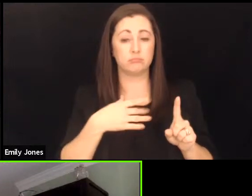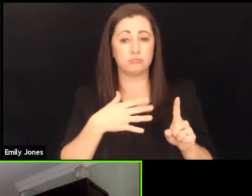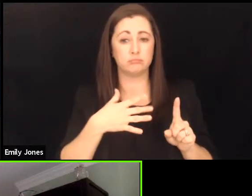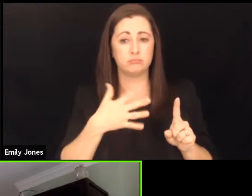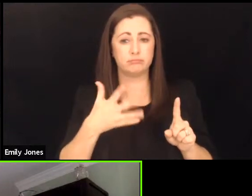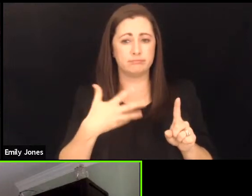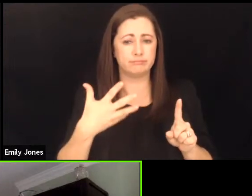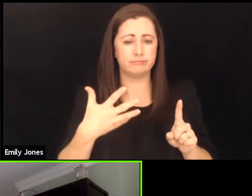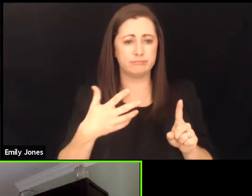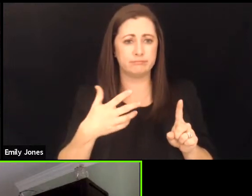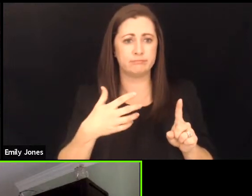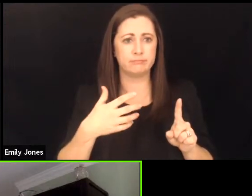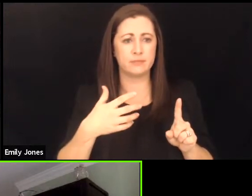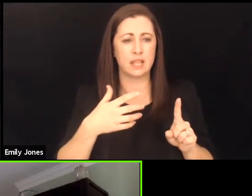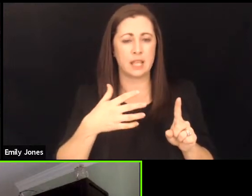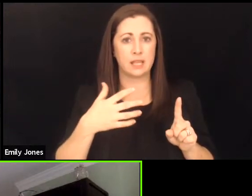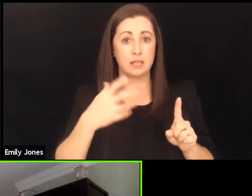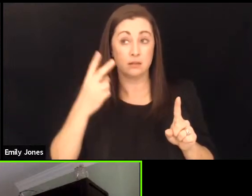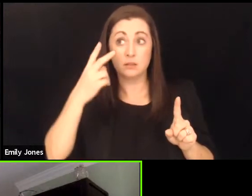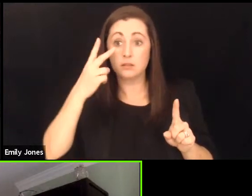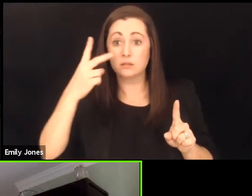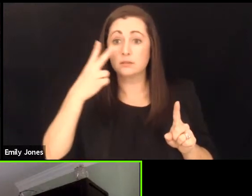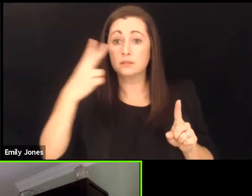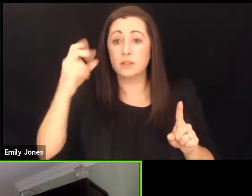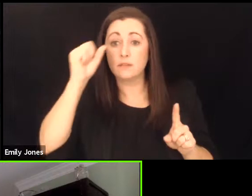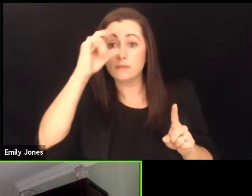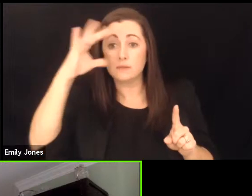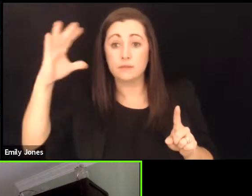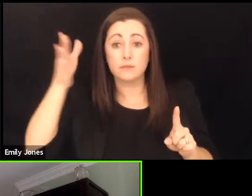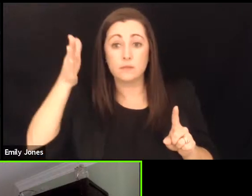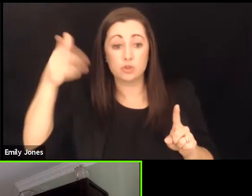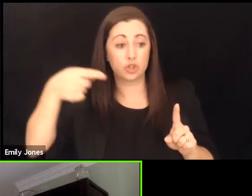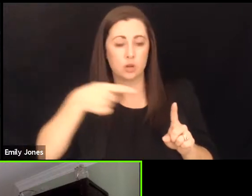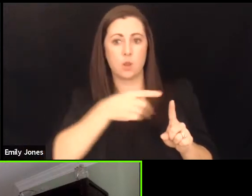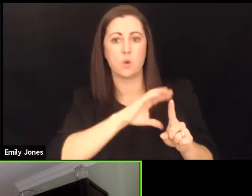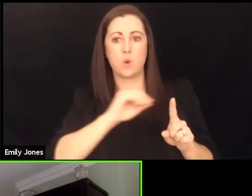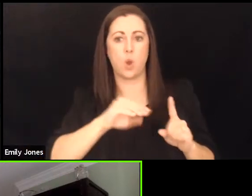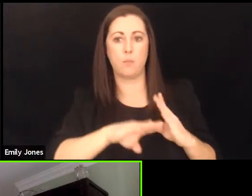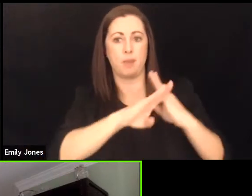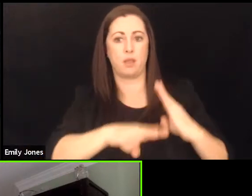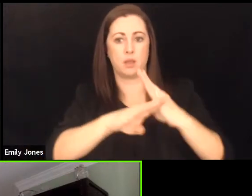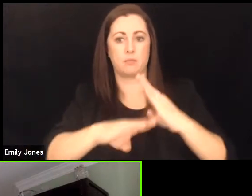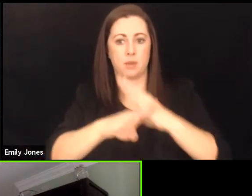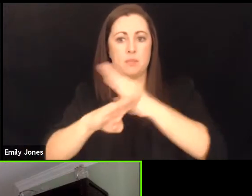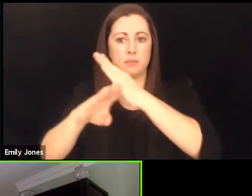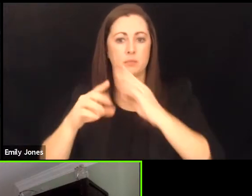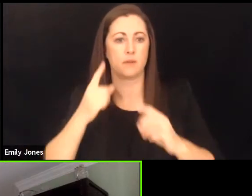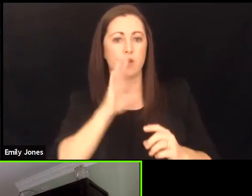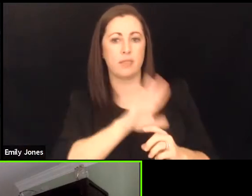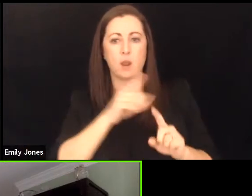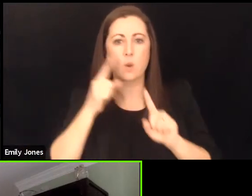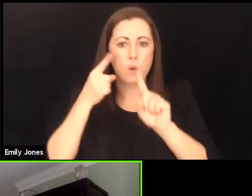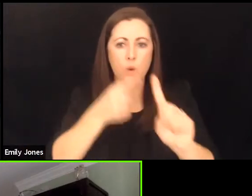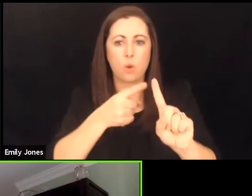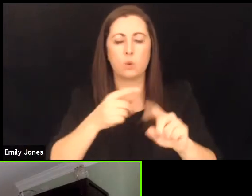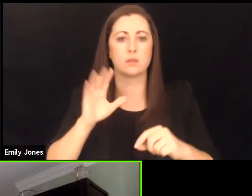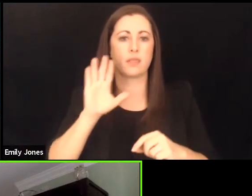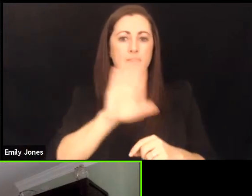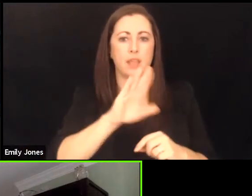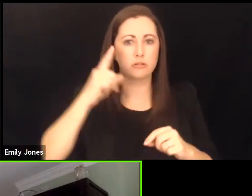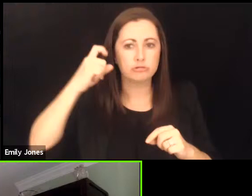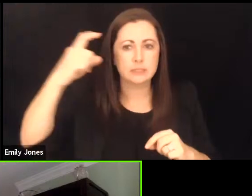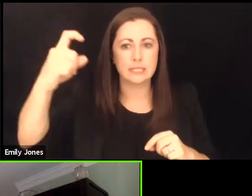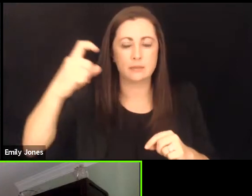it's not a hindrance in any way to their achieving their dreams and their goals or aspirations. They become fully